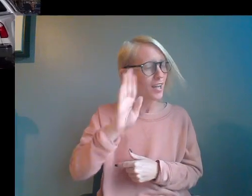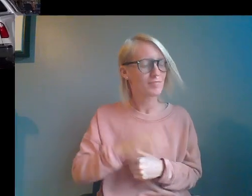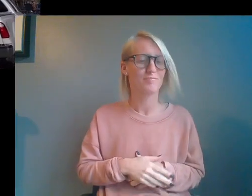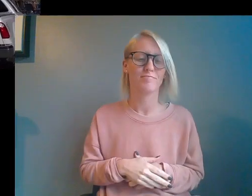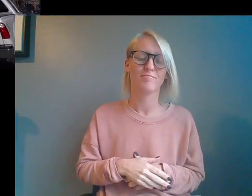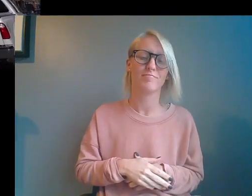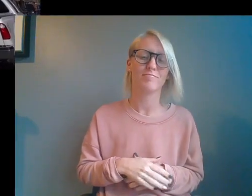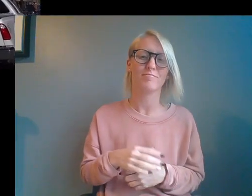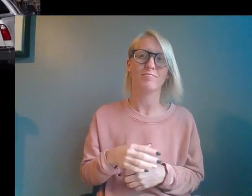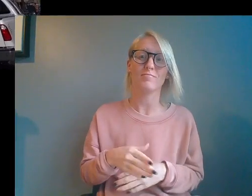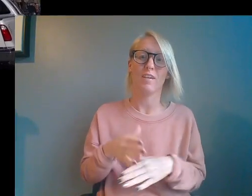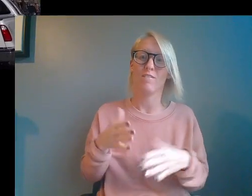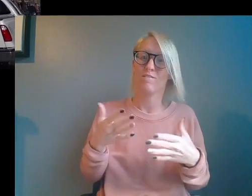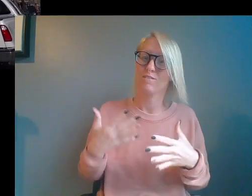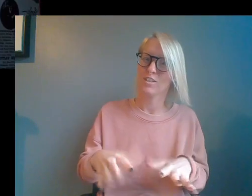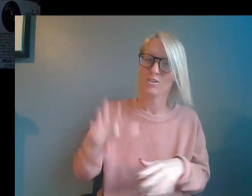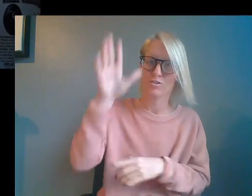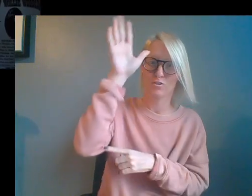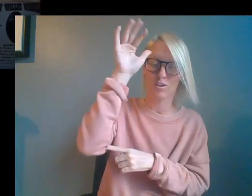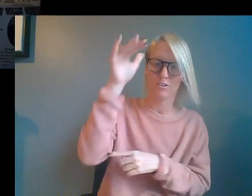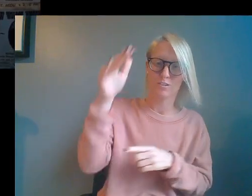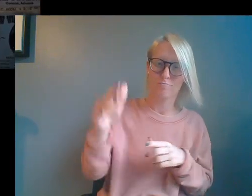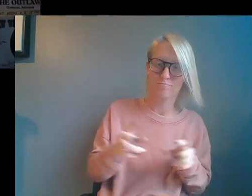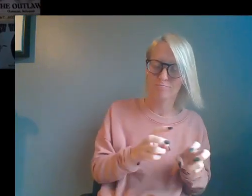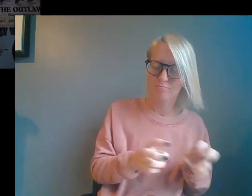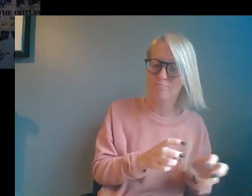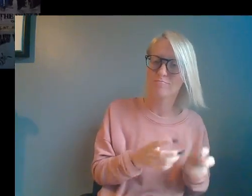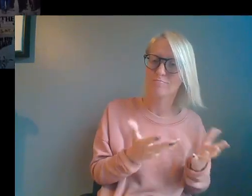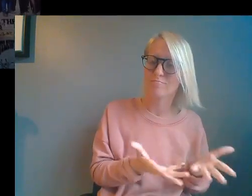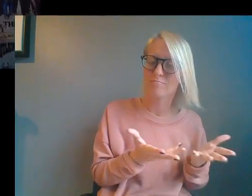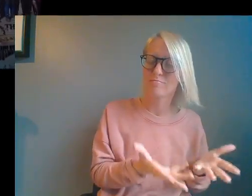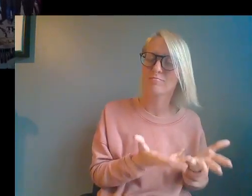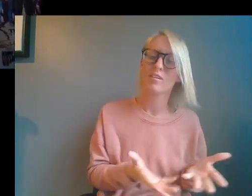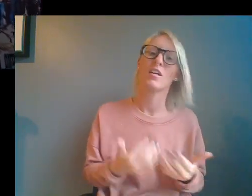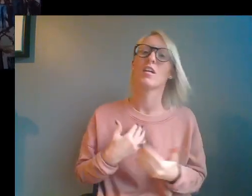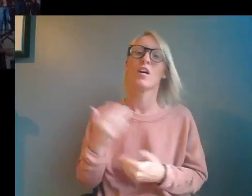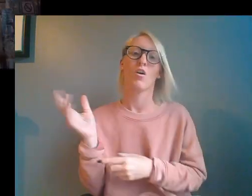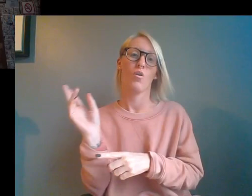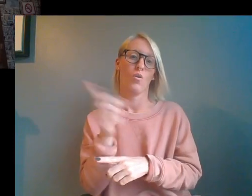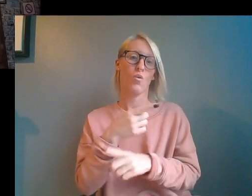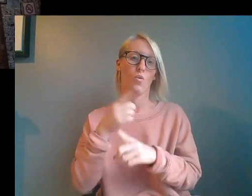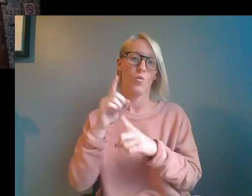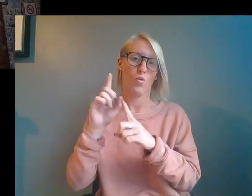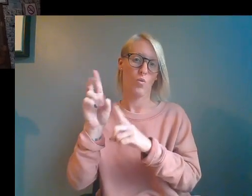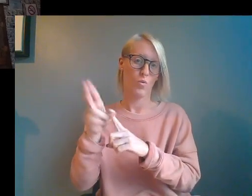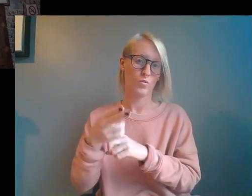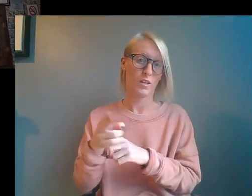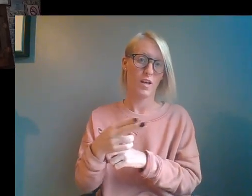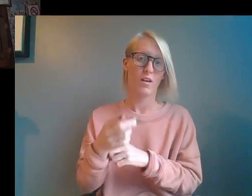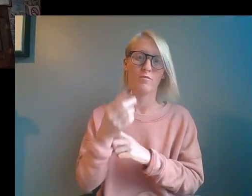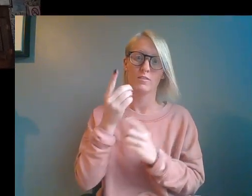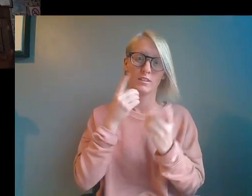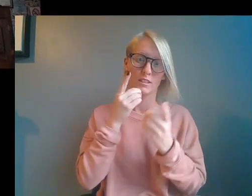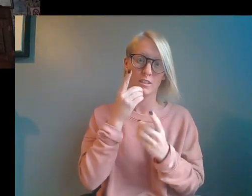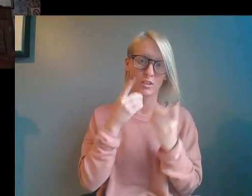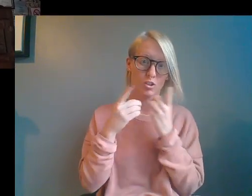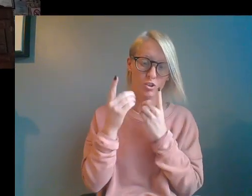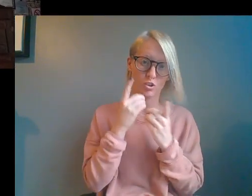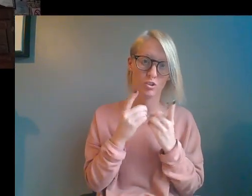After hanging out with the donkeys, we headed into the Oatman Hotel to grab dinner. This hotel is supposedly haunted and it was built